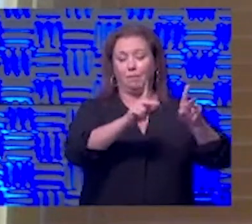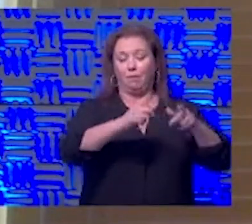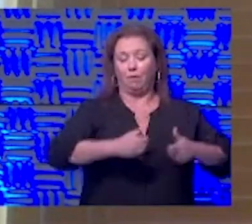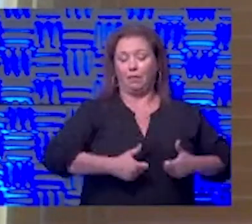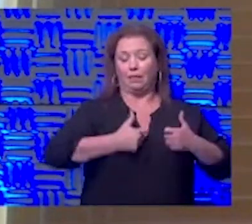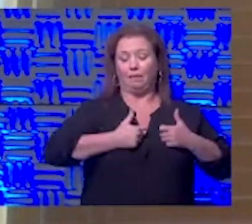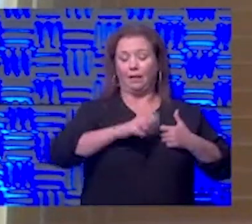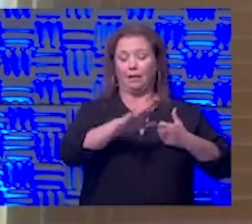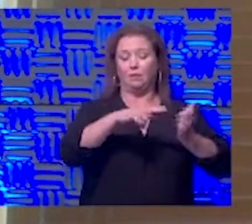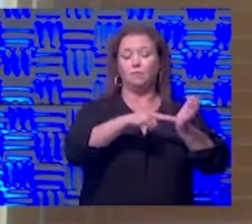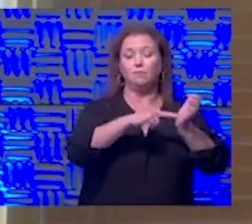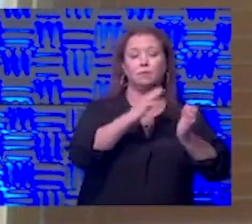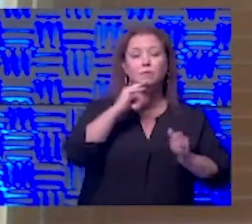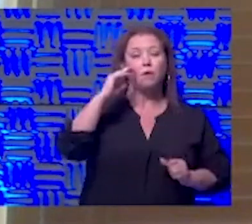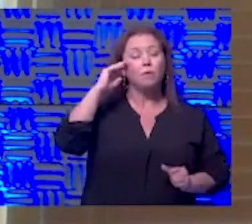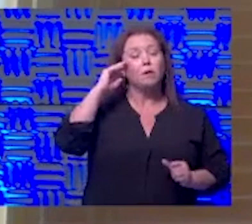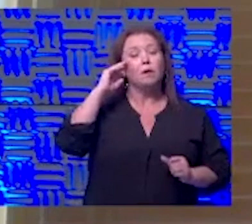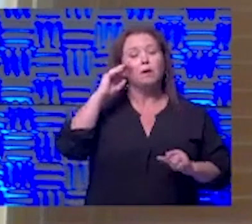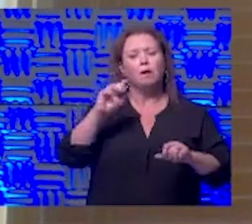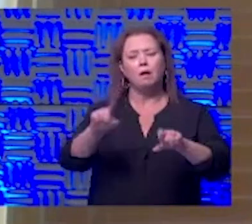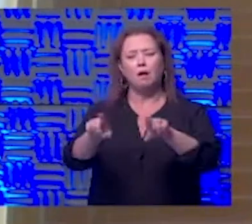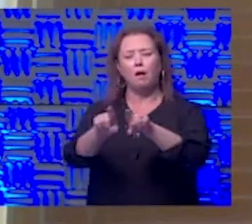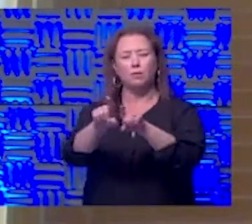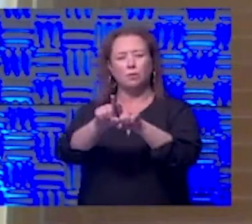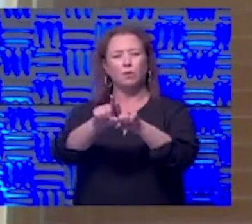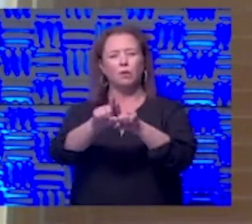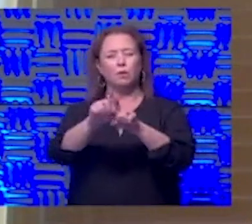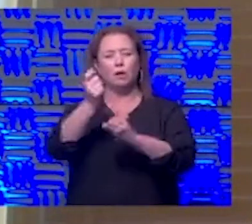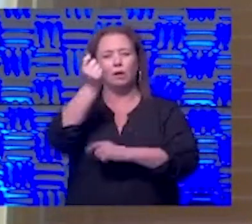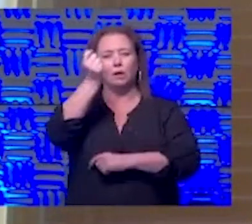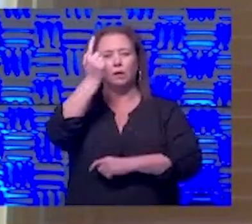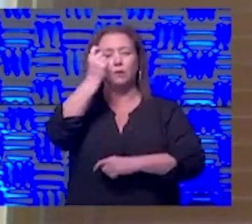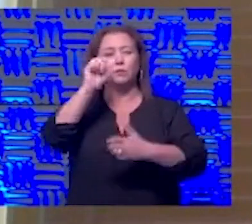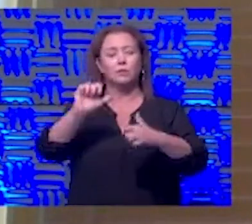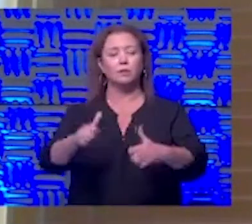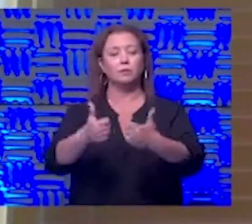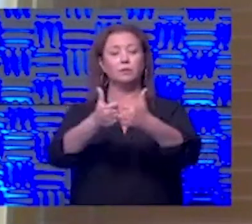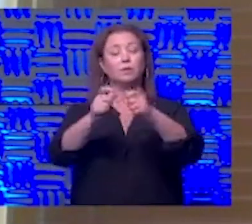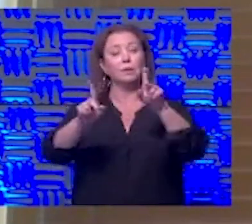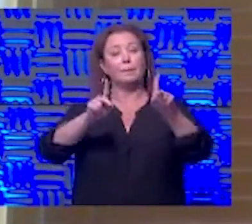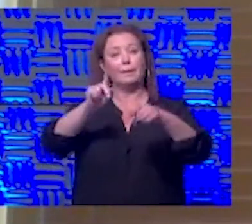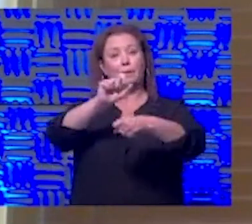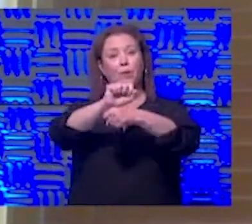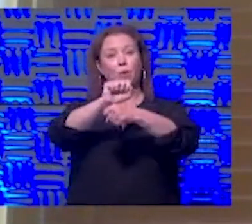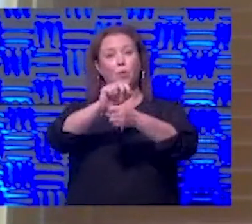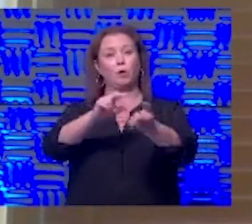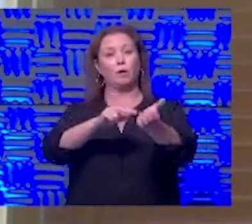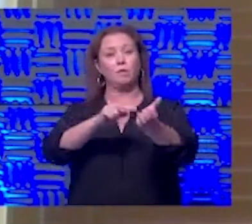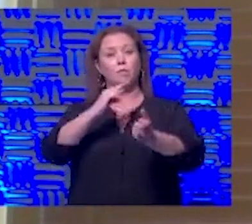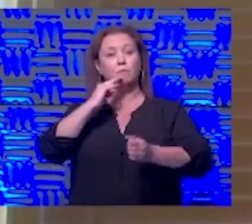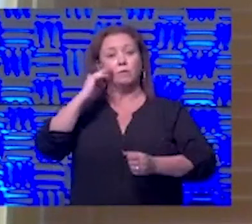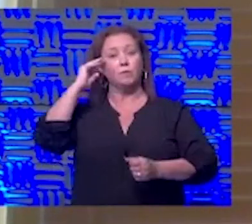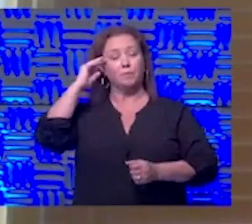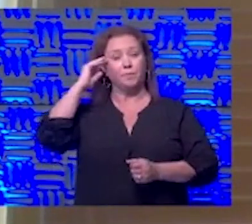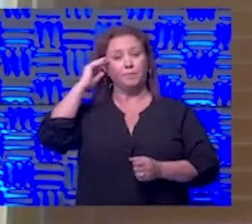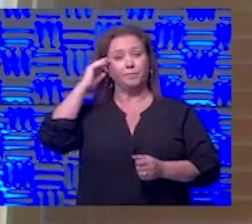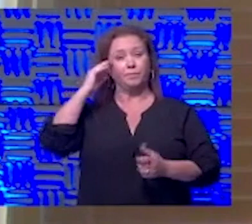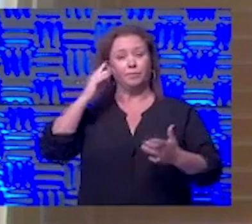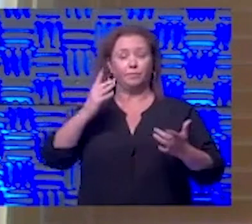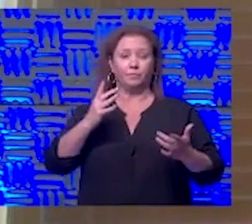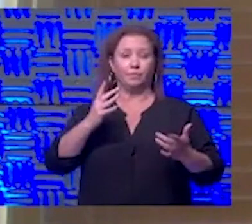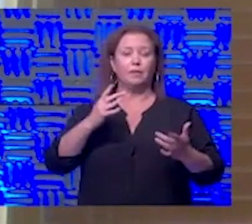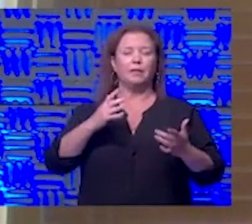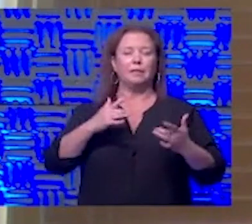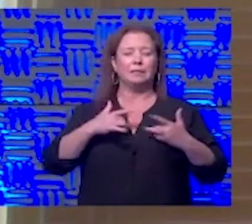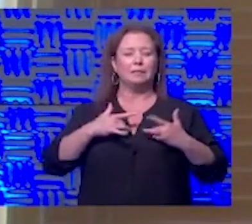those facilities. I also think part of the challenge is that the people who work in nursing facilities are frequently, not always,